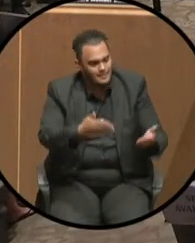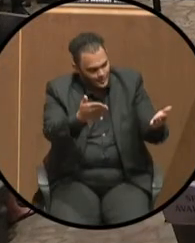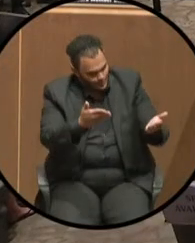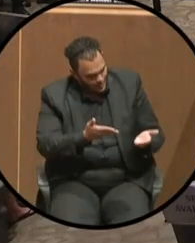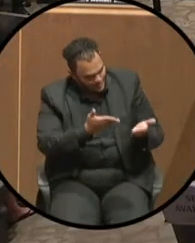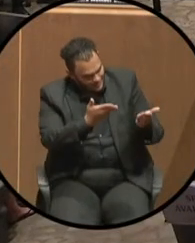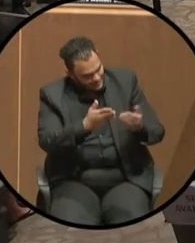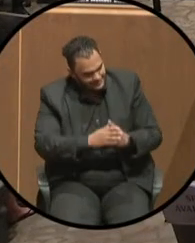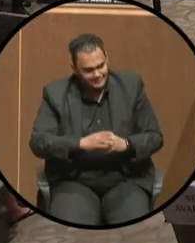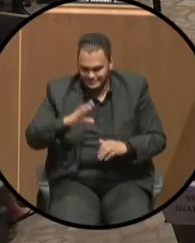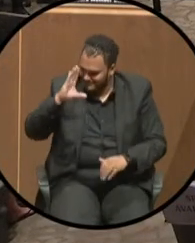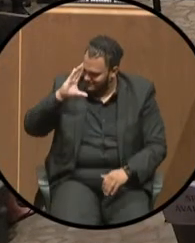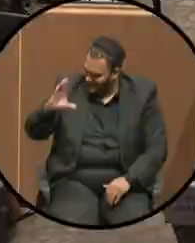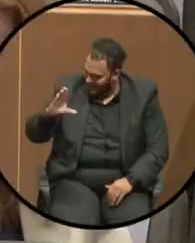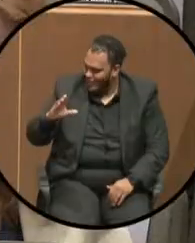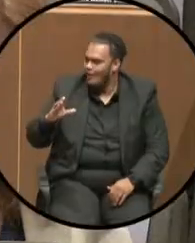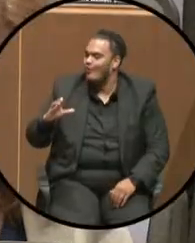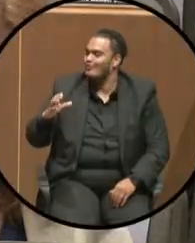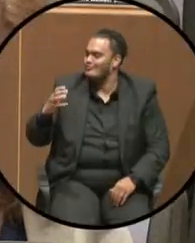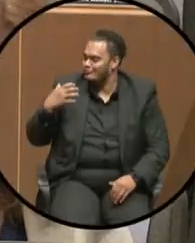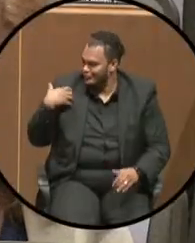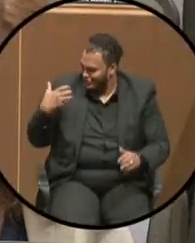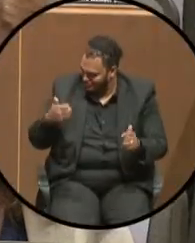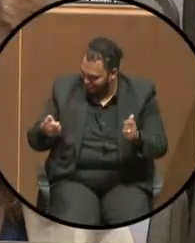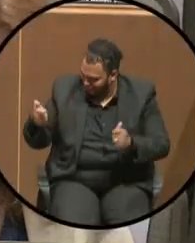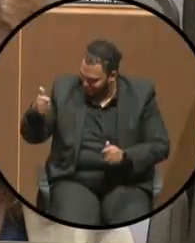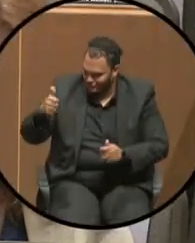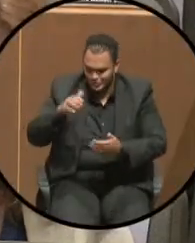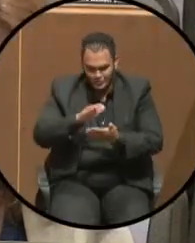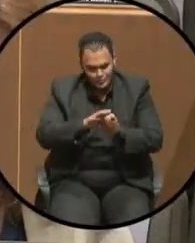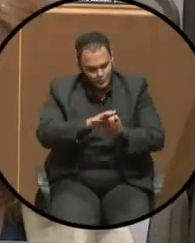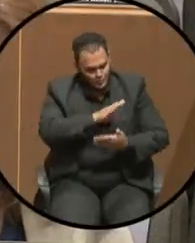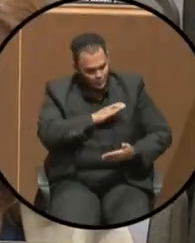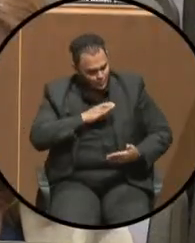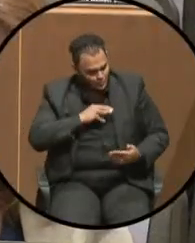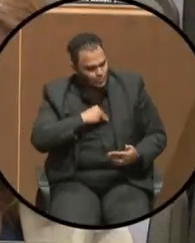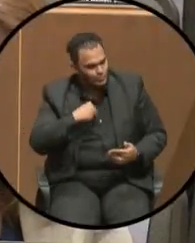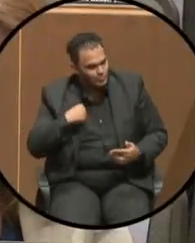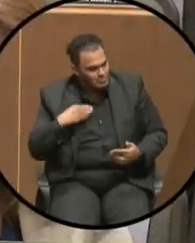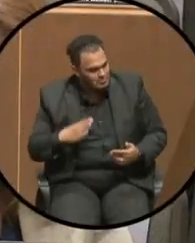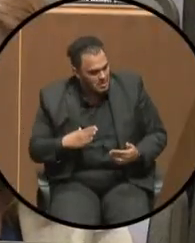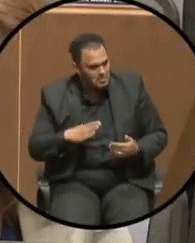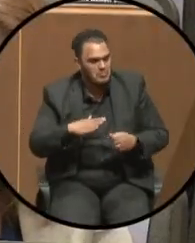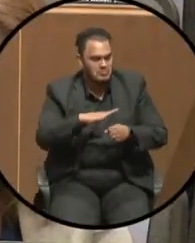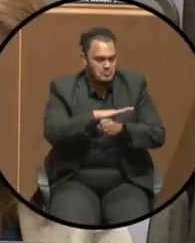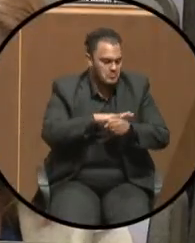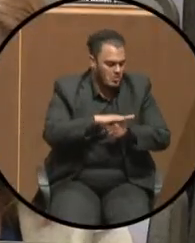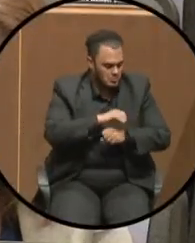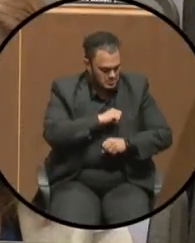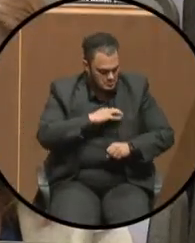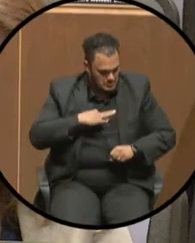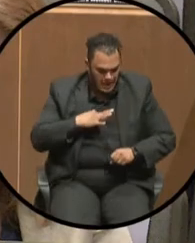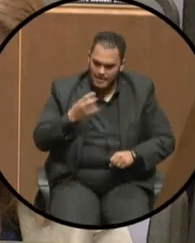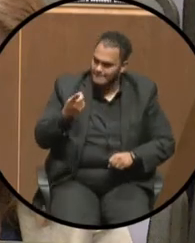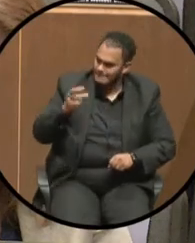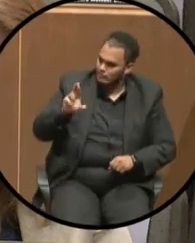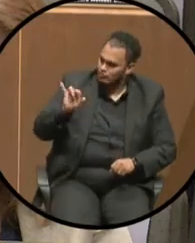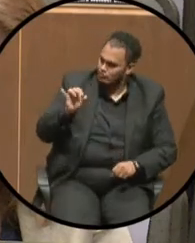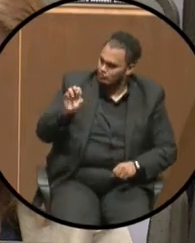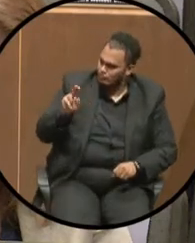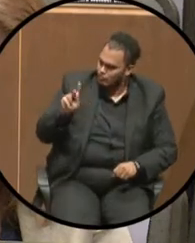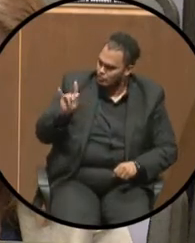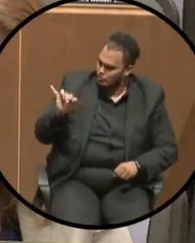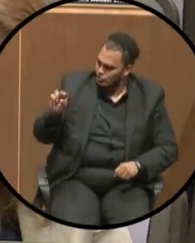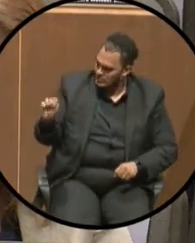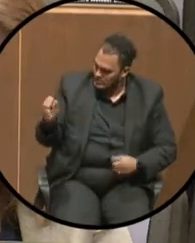Welcome. Well, hello, Madam Chair, and school board members, and county staff, and Superintendent Jenkins. It's good to see you again. My